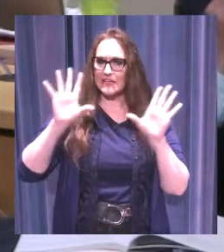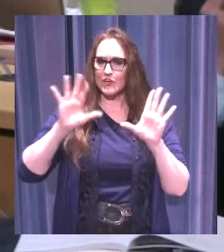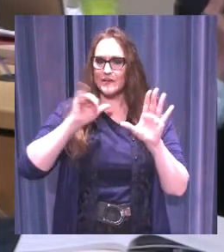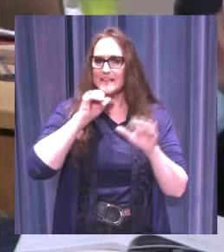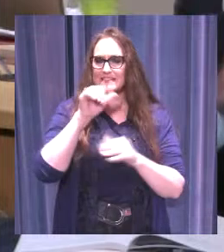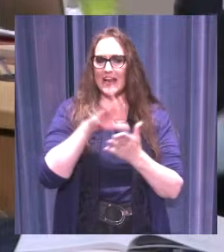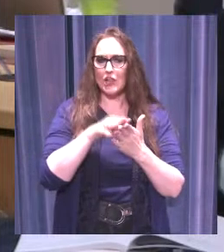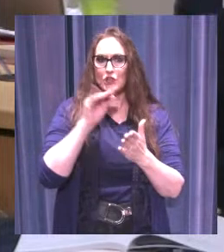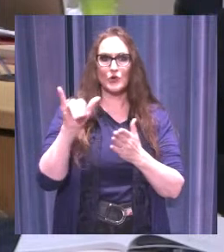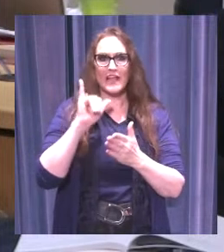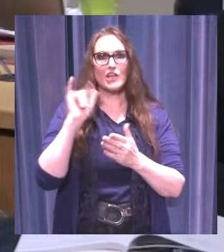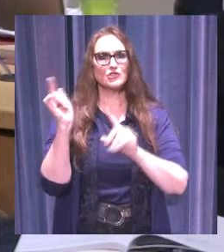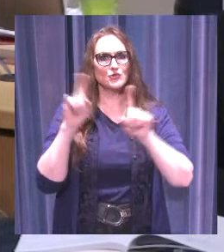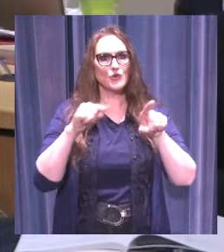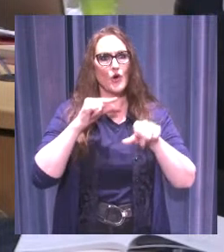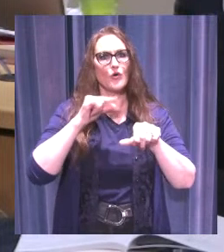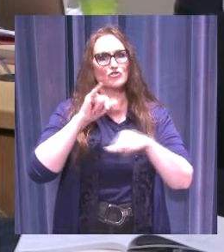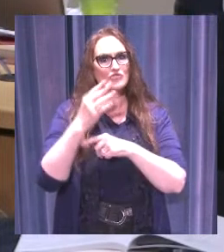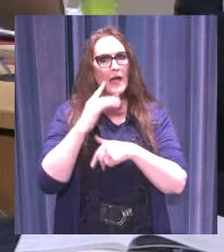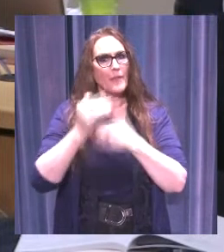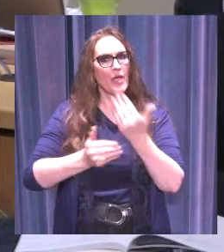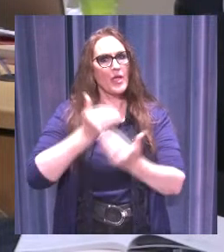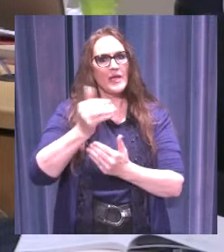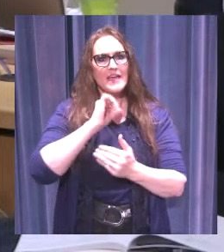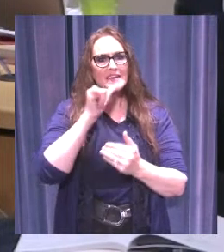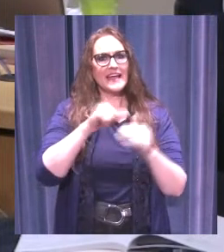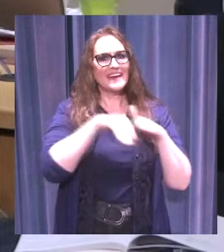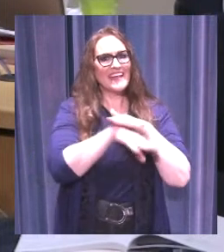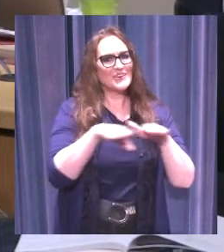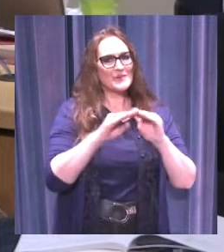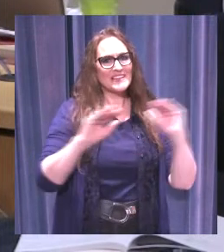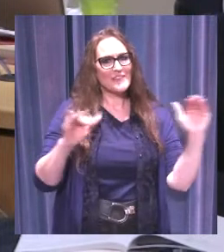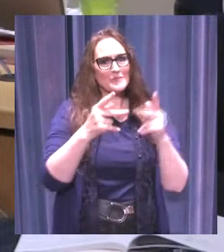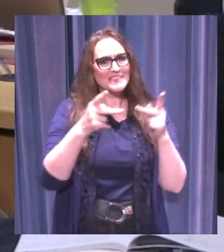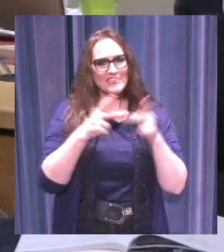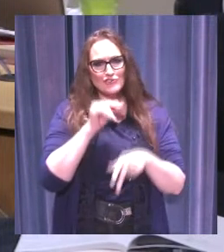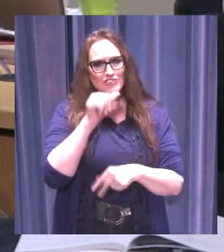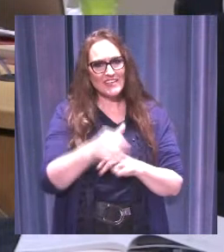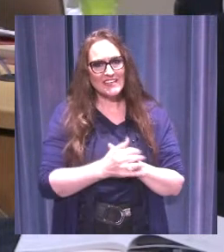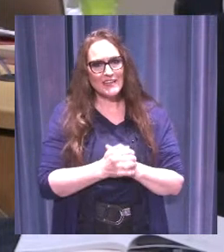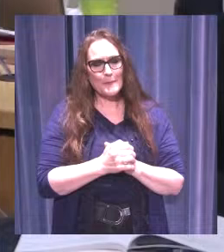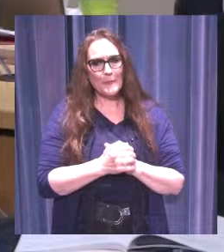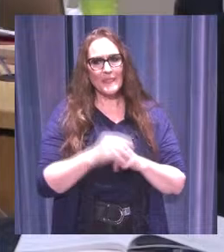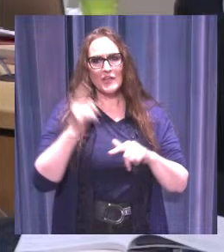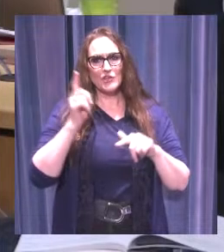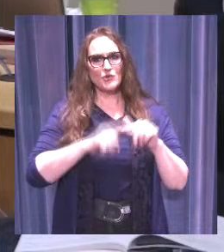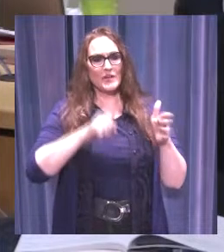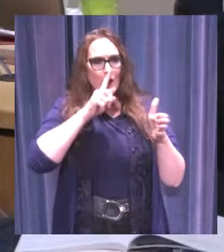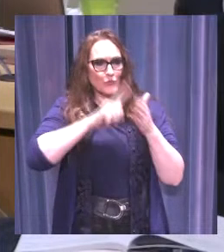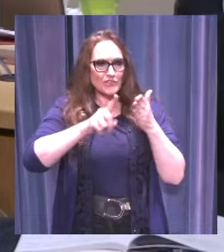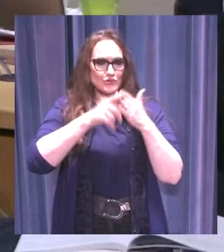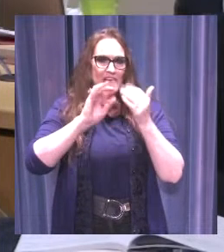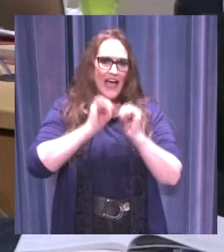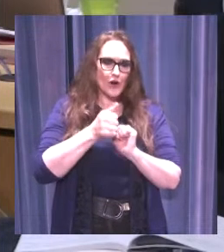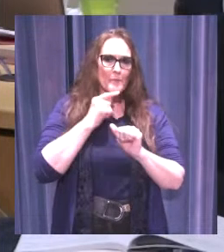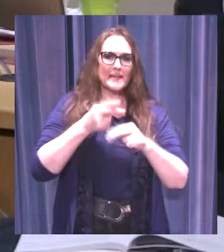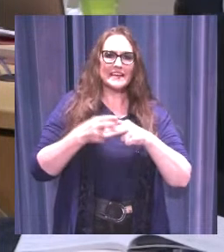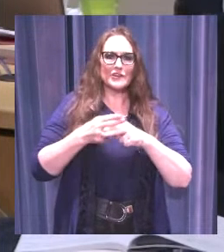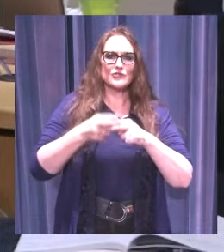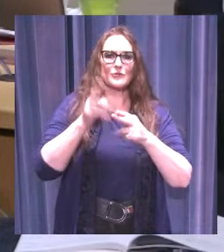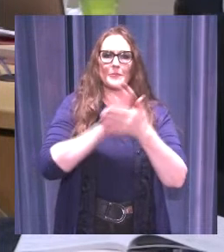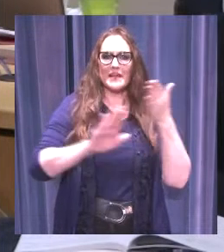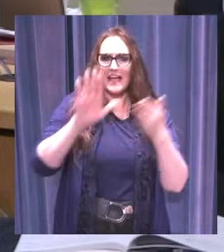not a learn-as-you-go job and is also not an entry-level position. You cannot research how to be an interim college